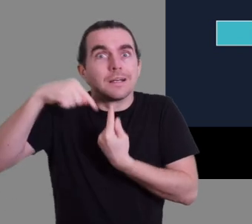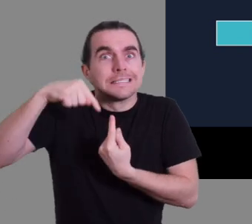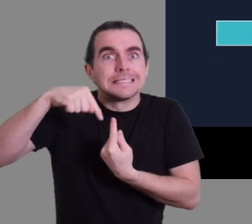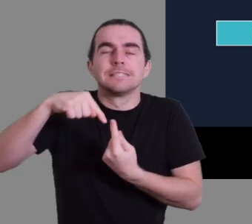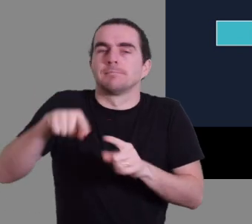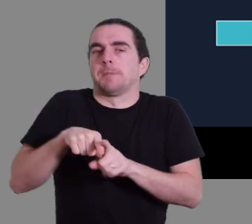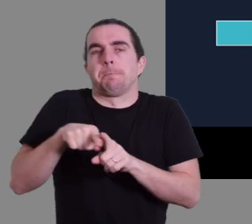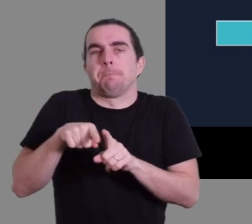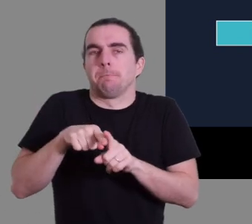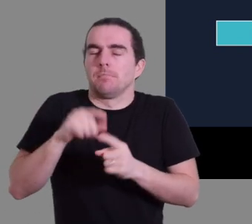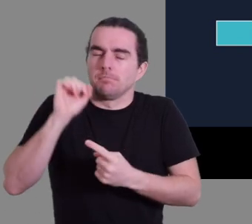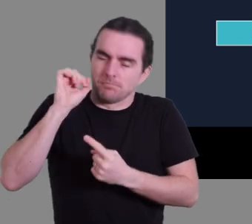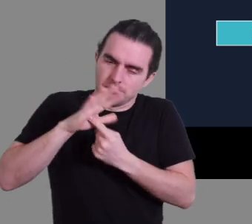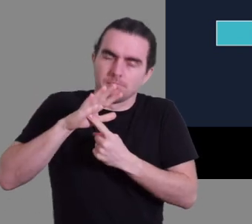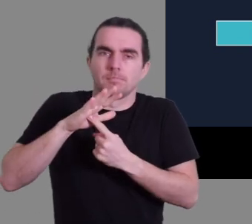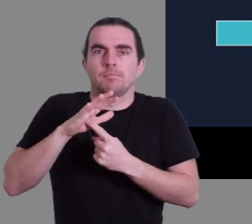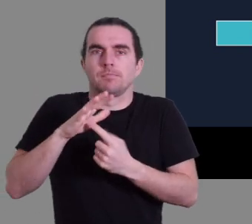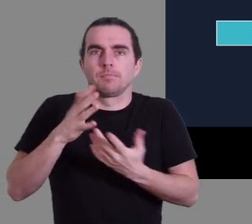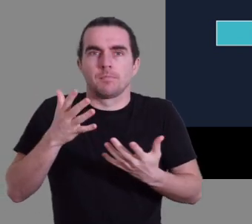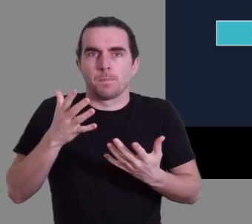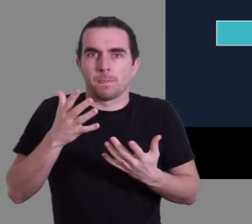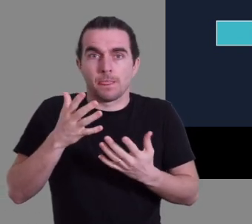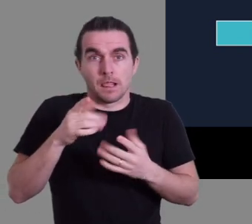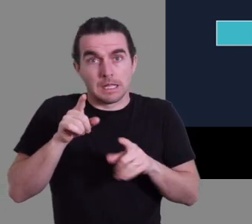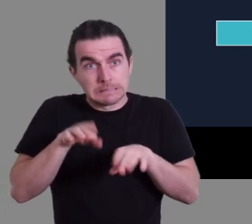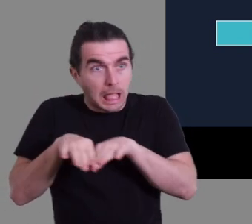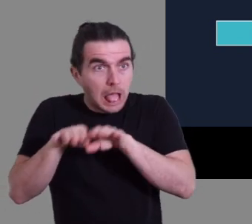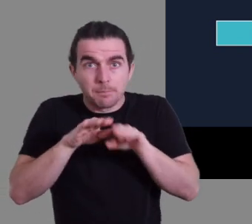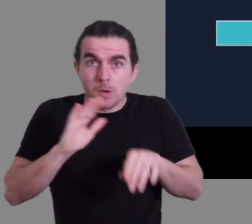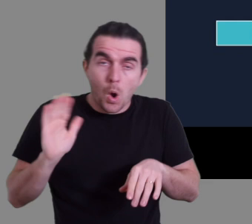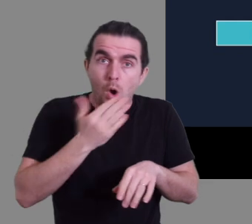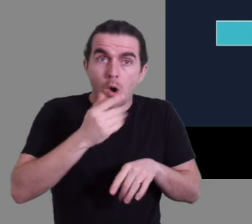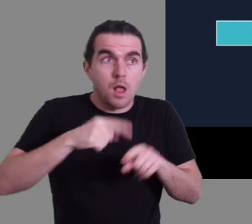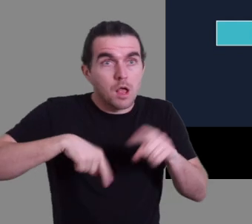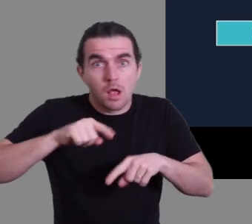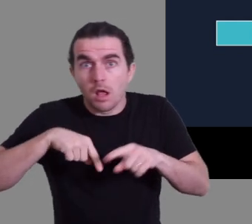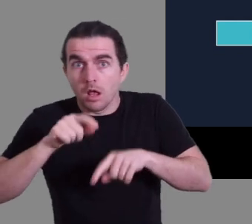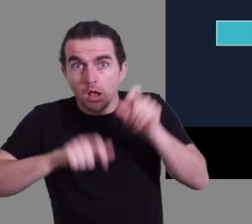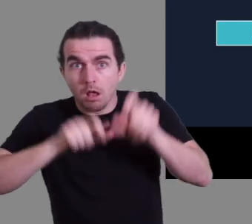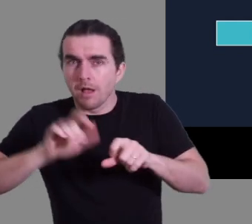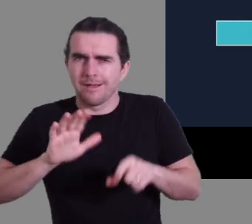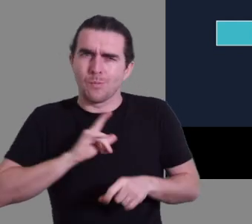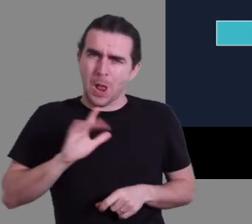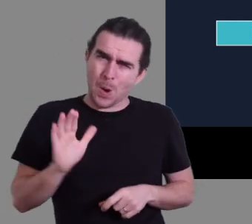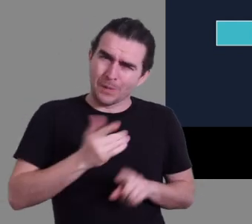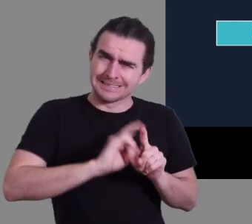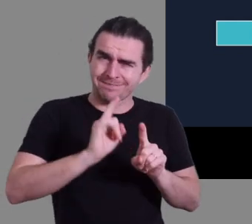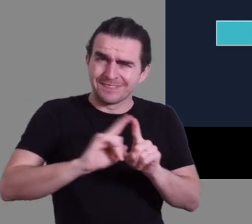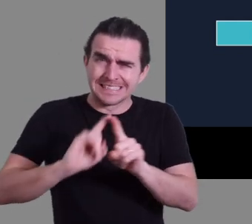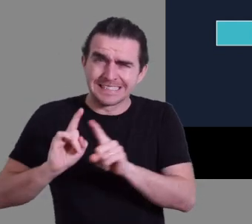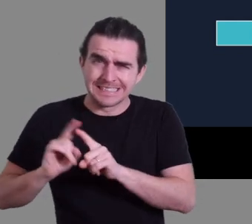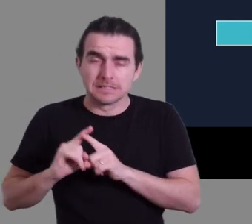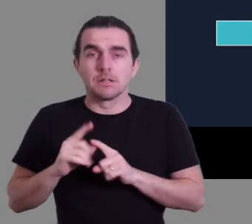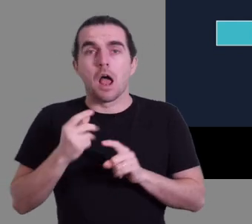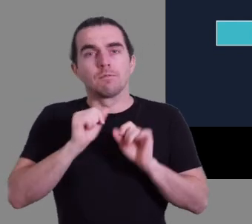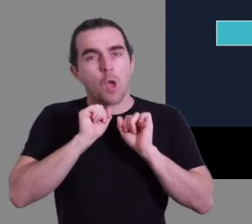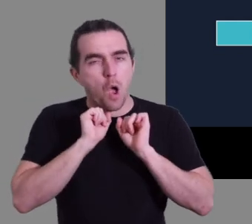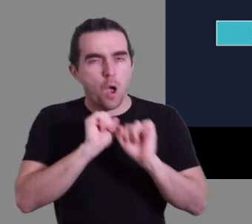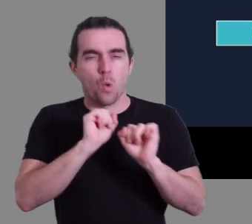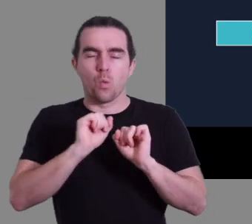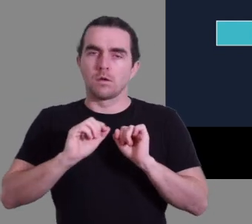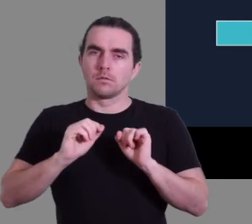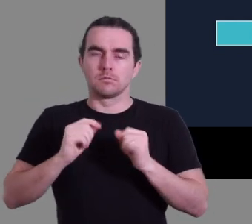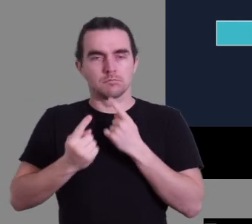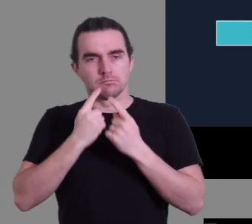is like, all these things are vital, but they're not the same for every player. because every player is different. Everybody has their